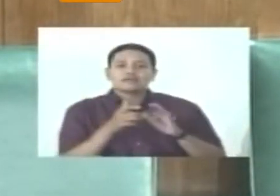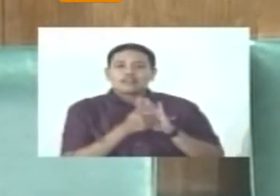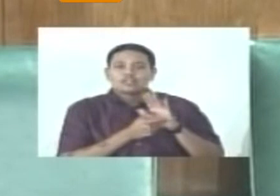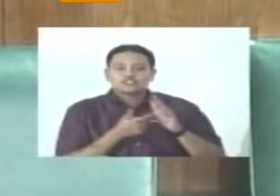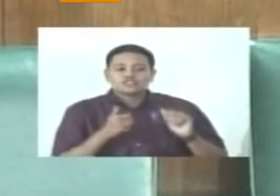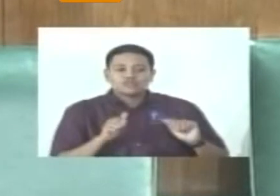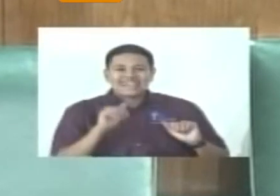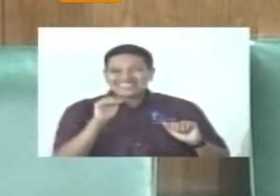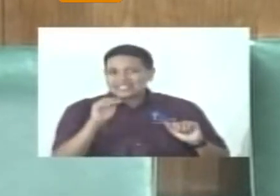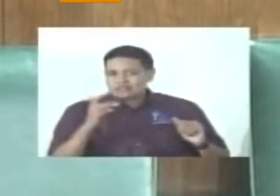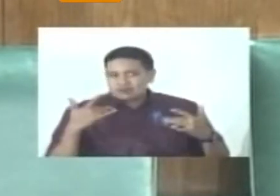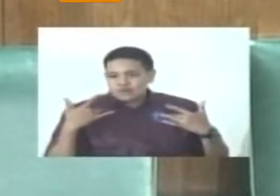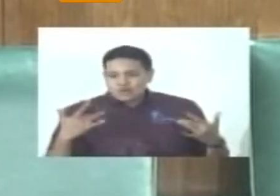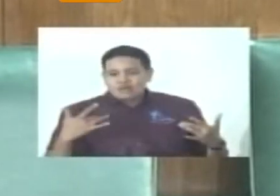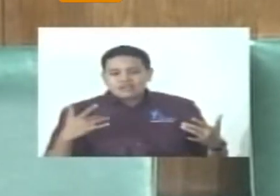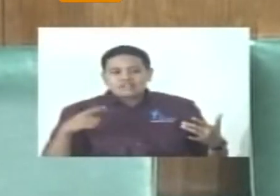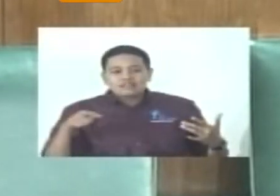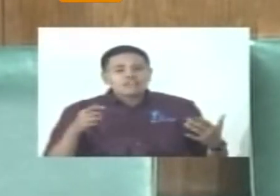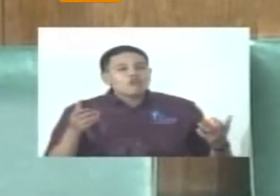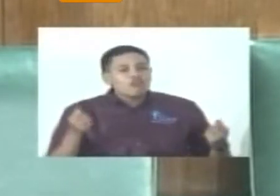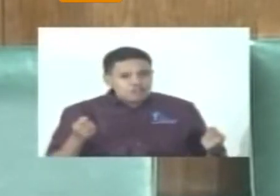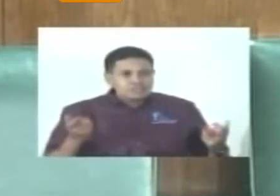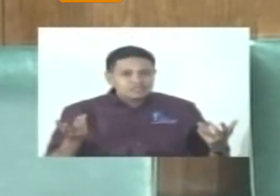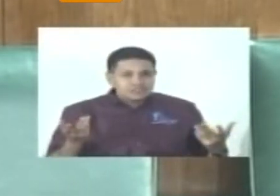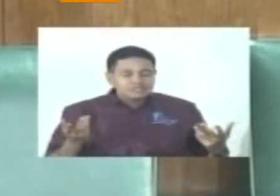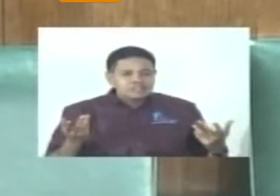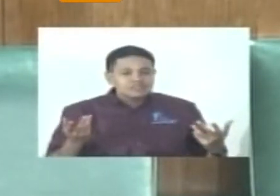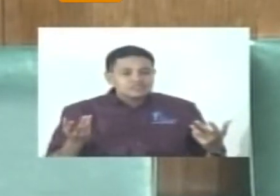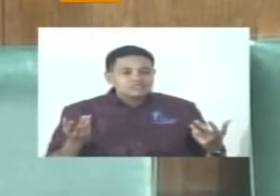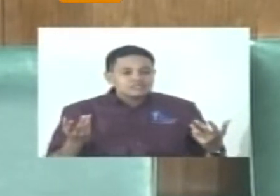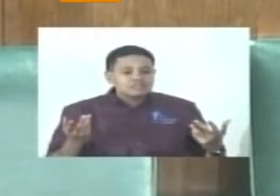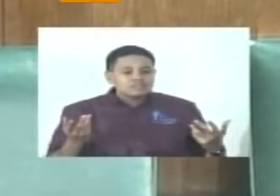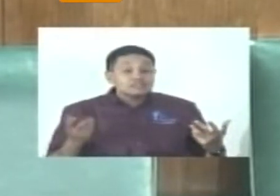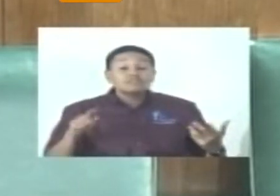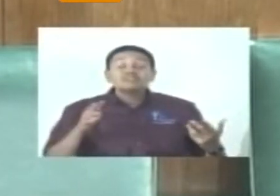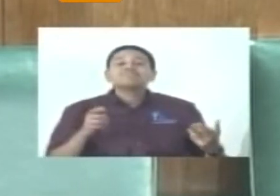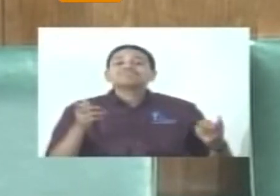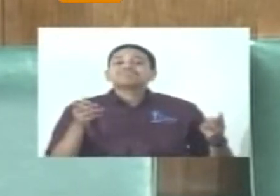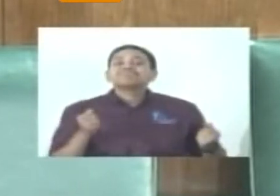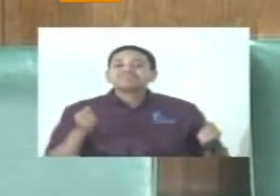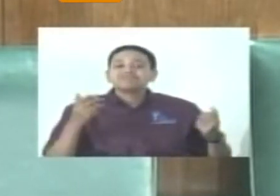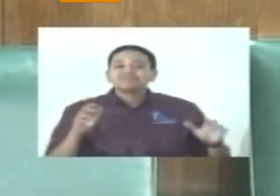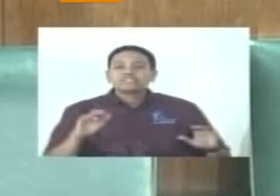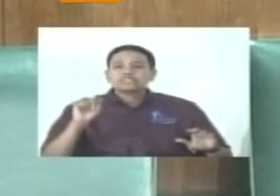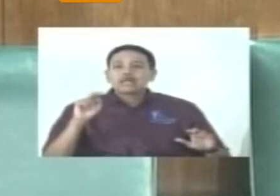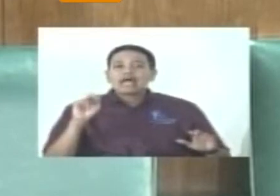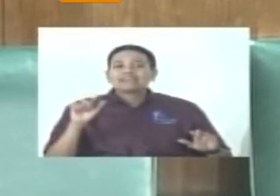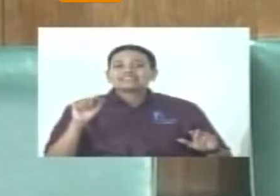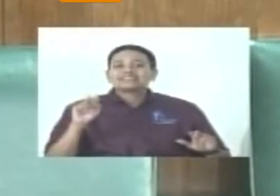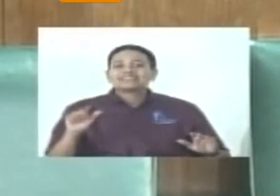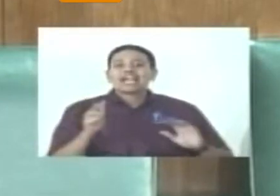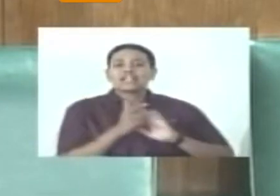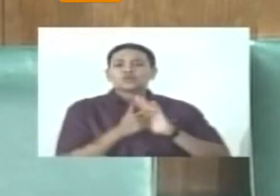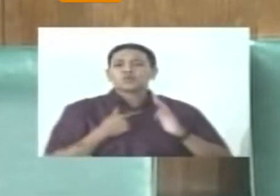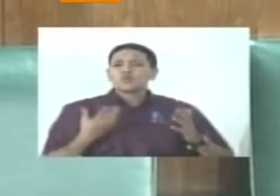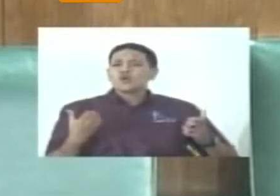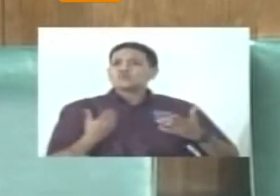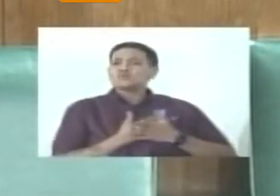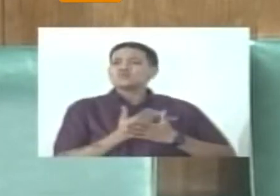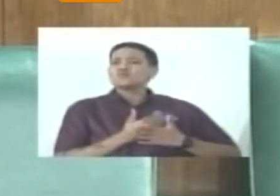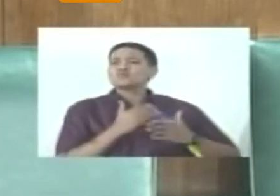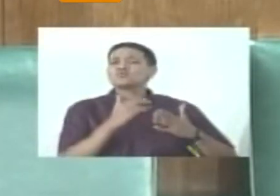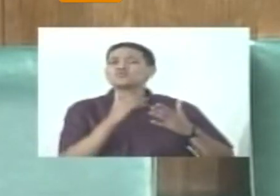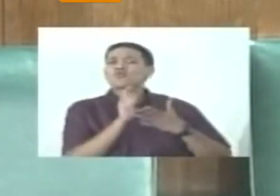legislation. They got it. They got it. But how well have